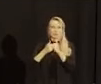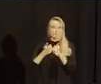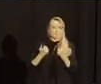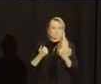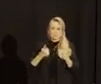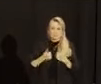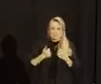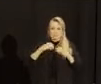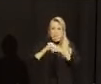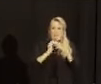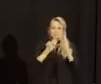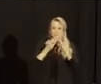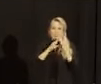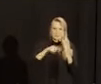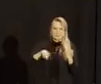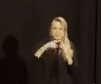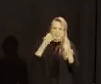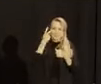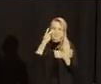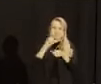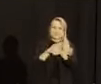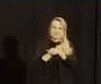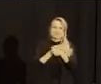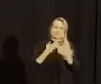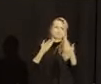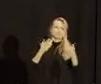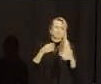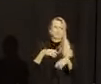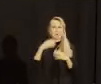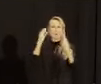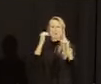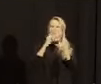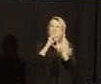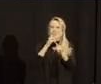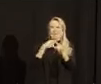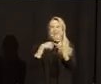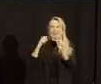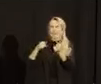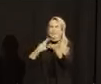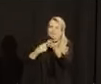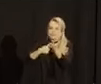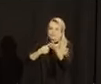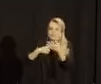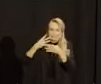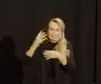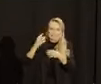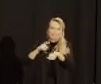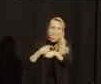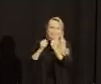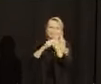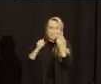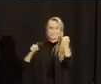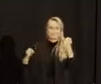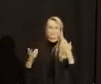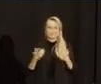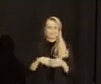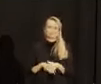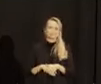energy as well. Stop there. I could really talk about this for another hour.